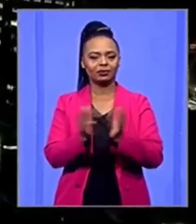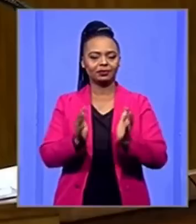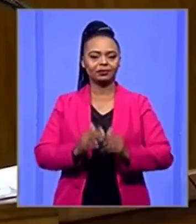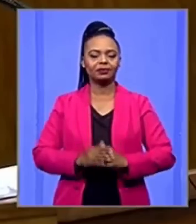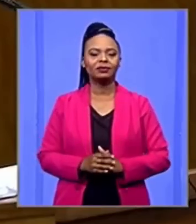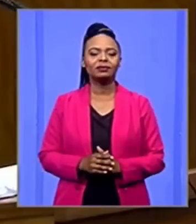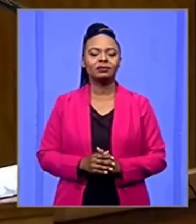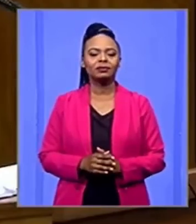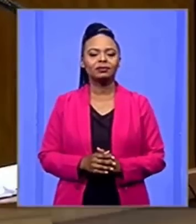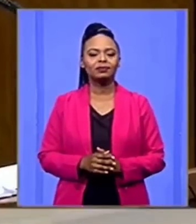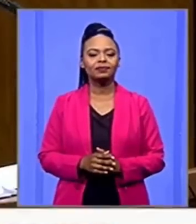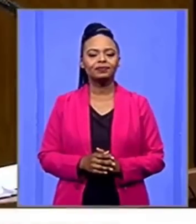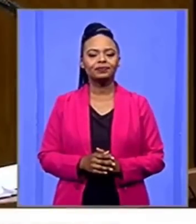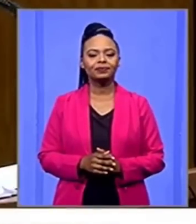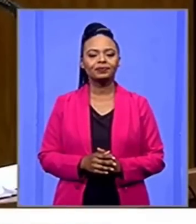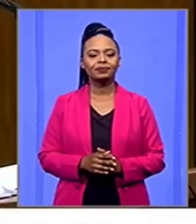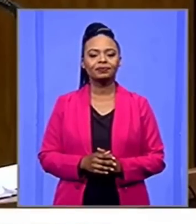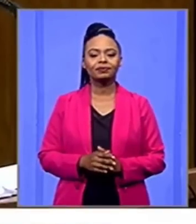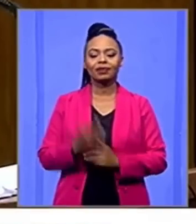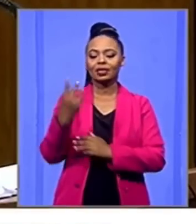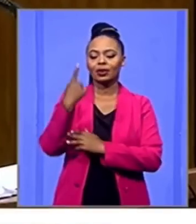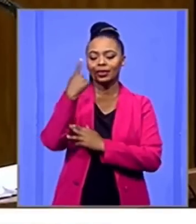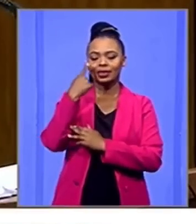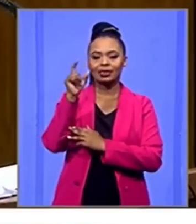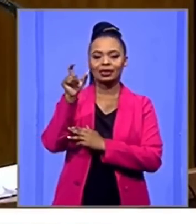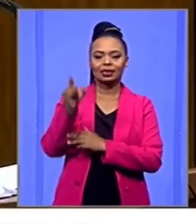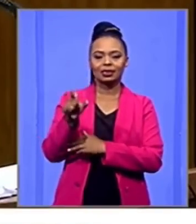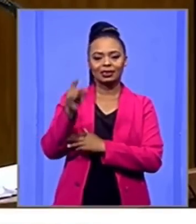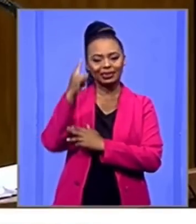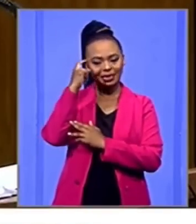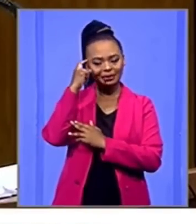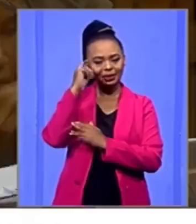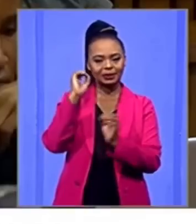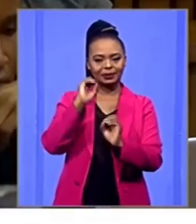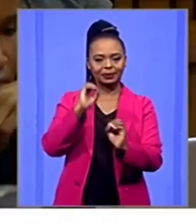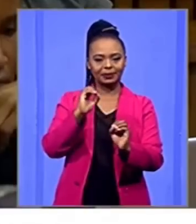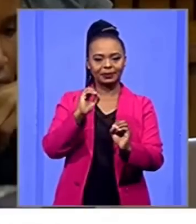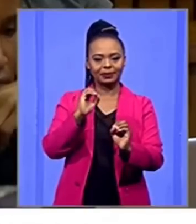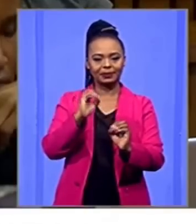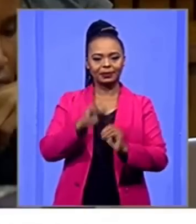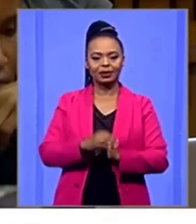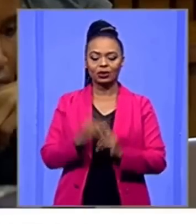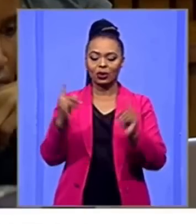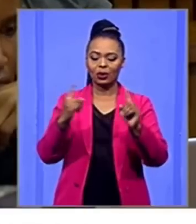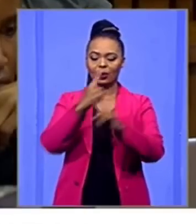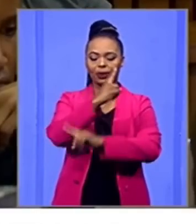It's because there was no second suspect. You are fabricating the story.